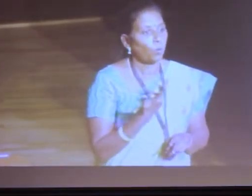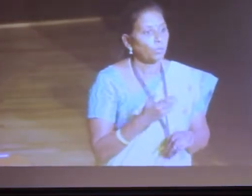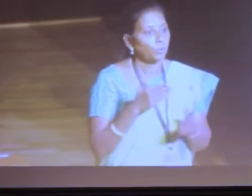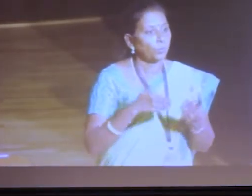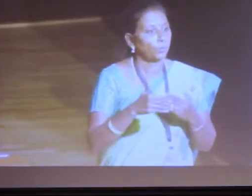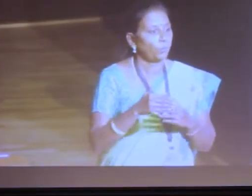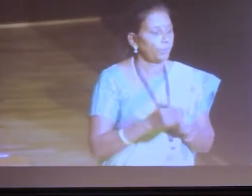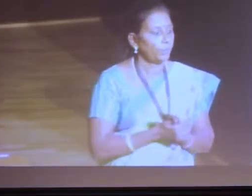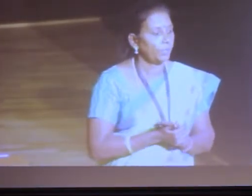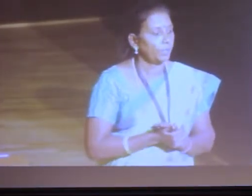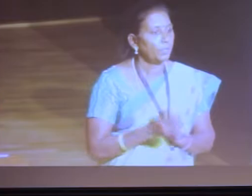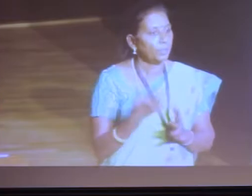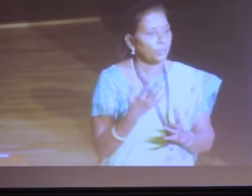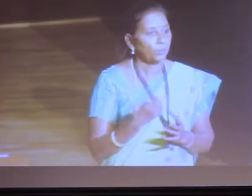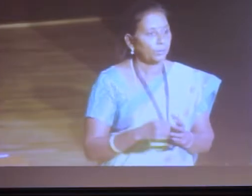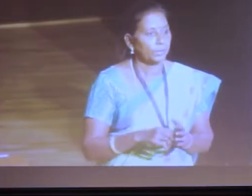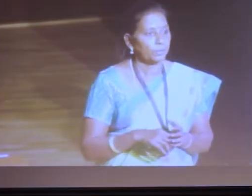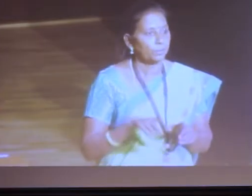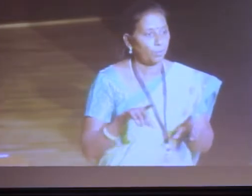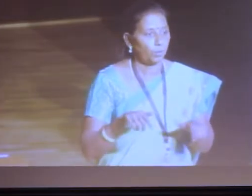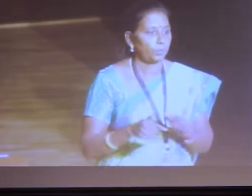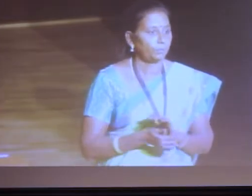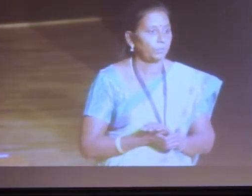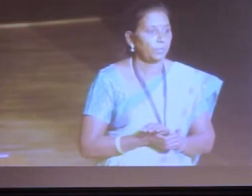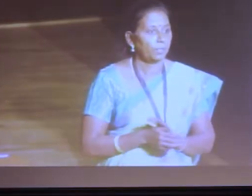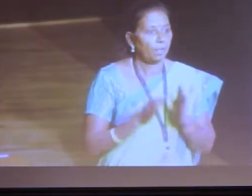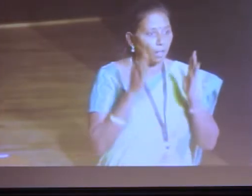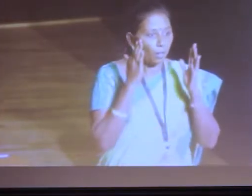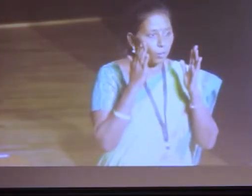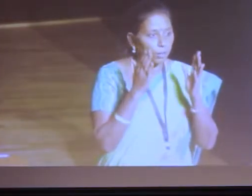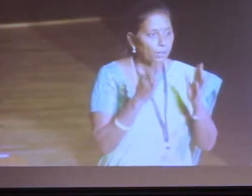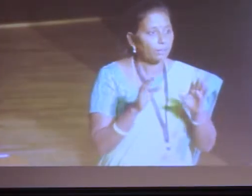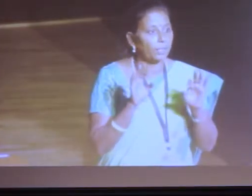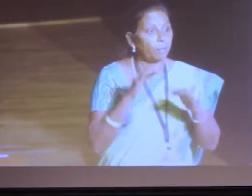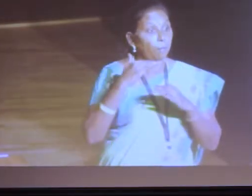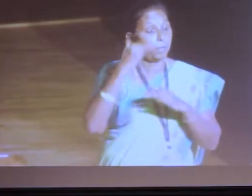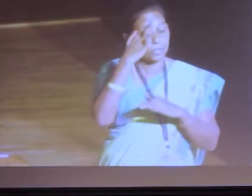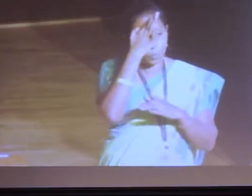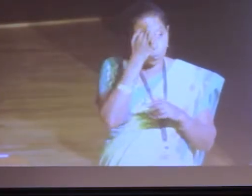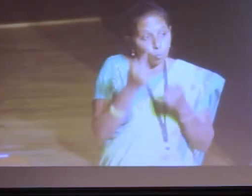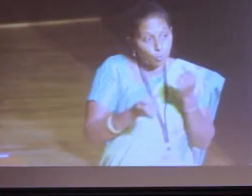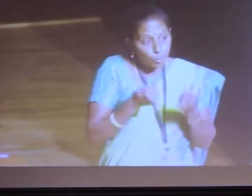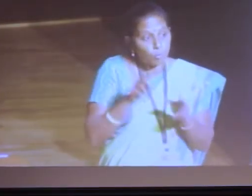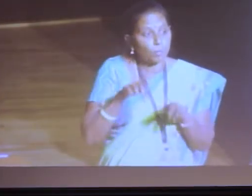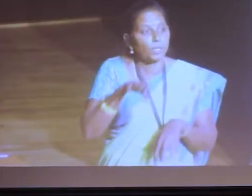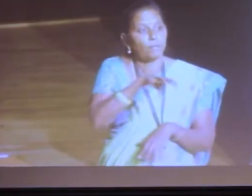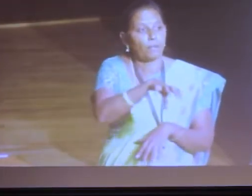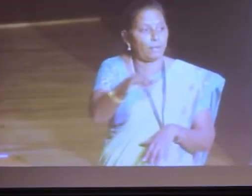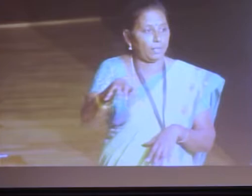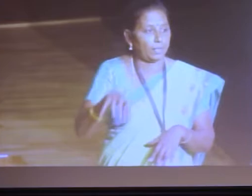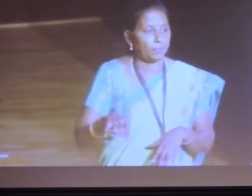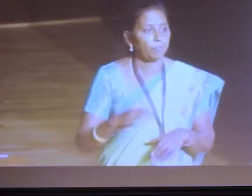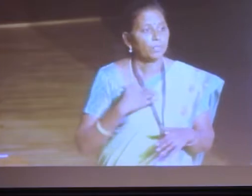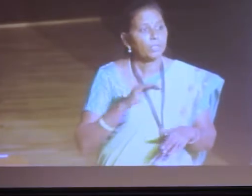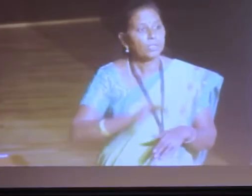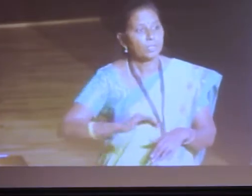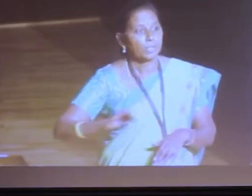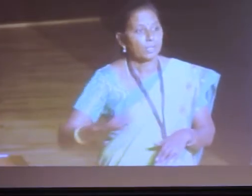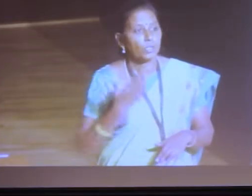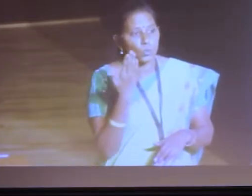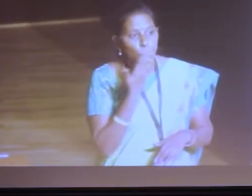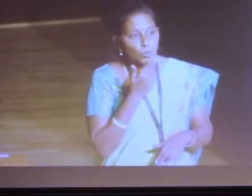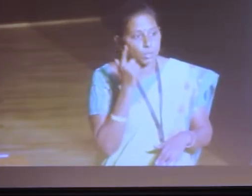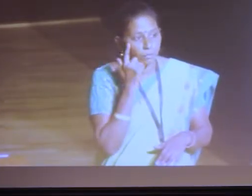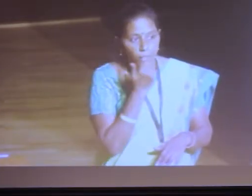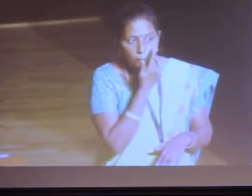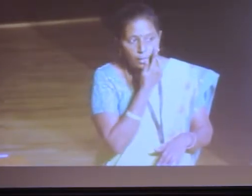do is to take this approach and look at a very major problem in the country, which is children in schools for the